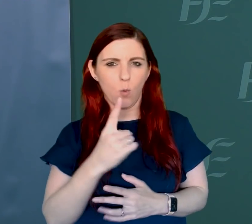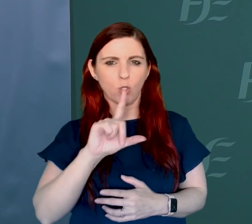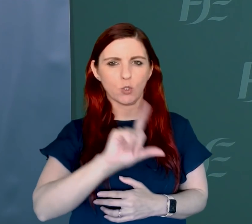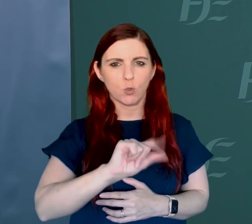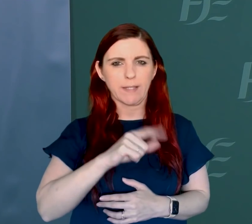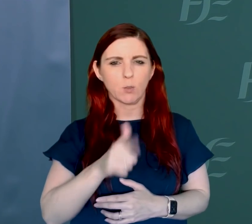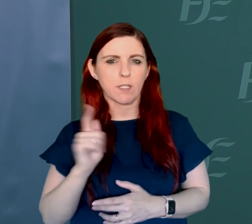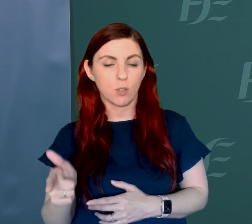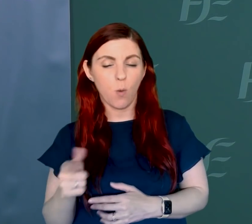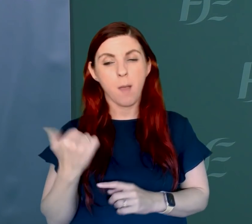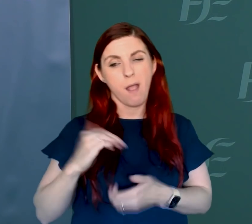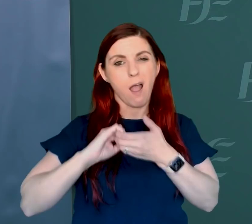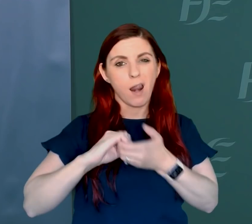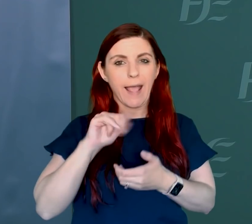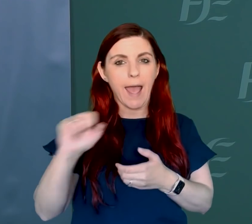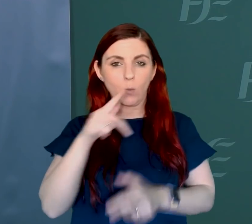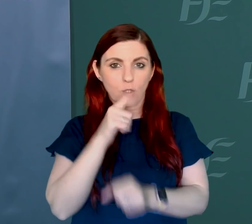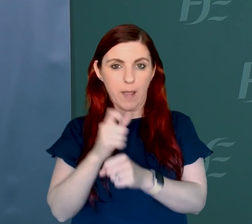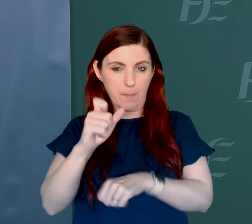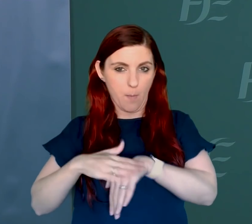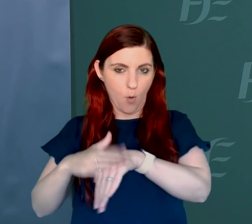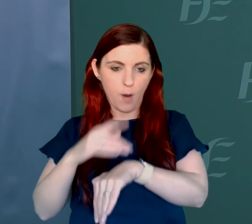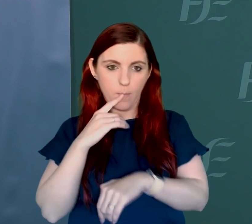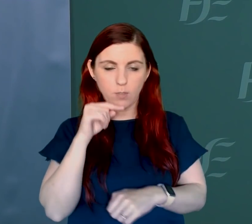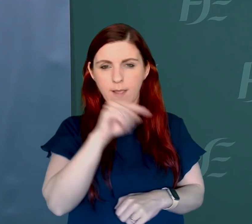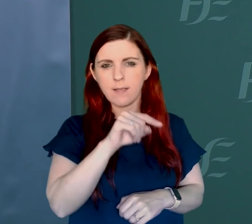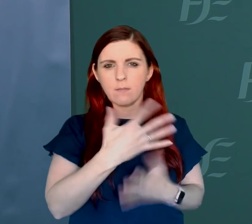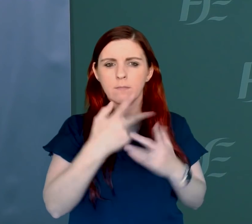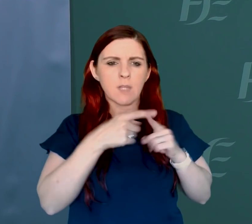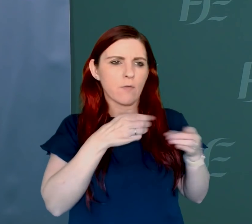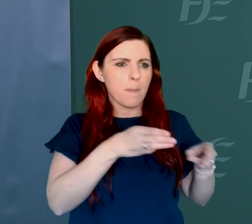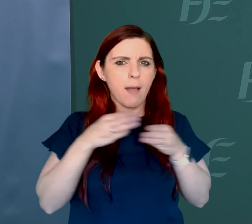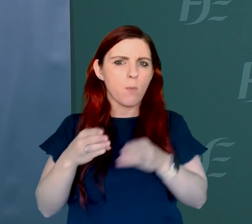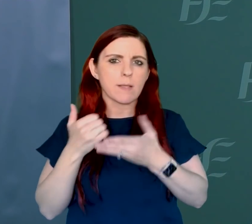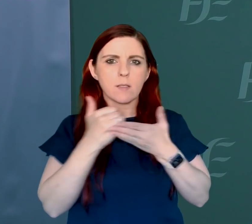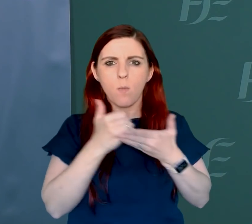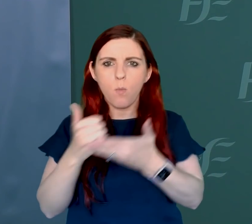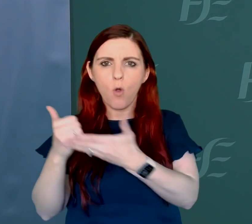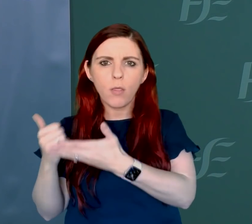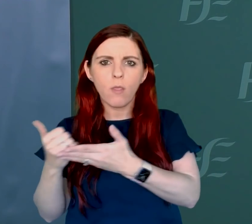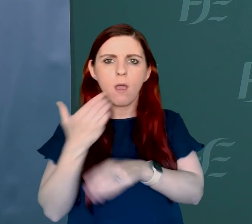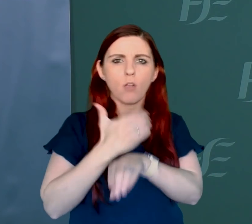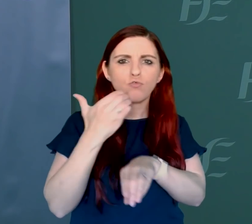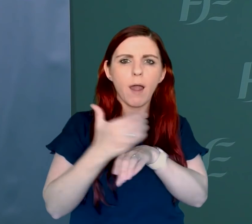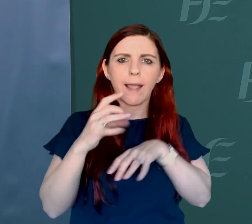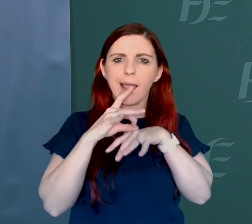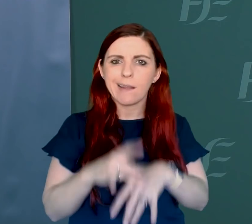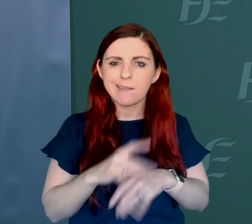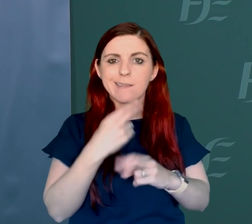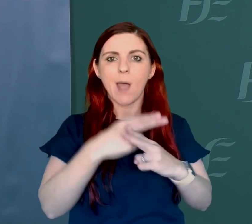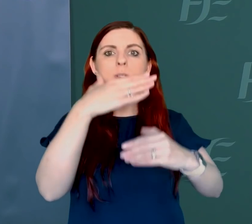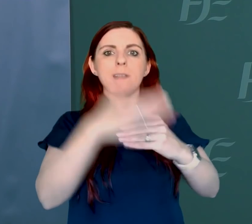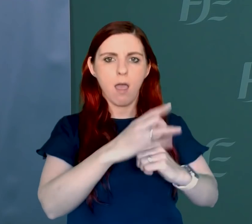give you some further details on this, but in simple terms, a range of pathways to support us addressing chronic illnesses outside of the